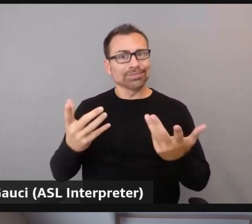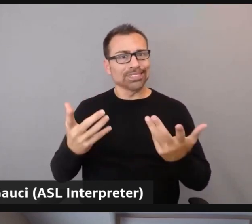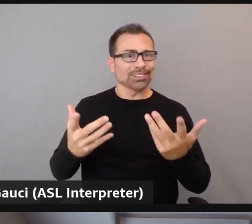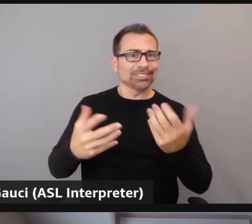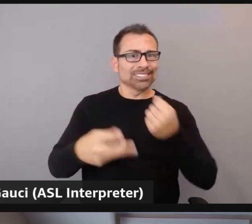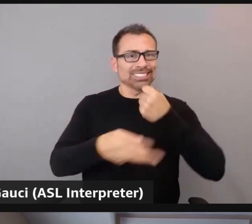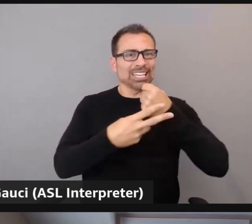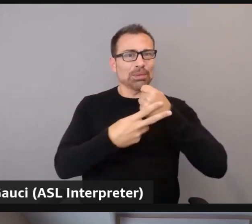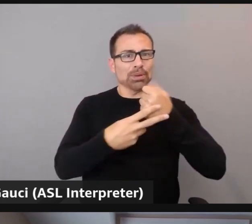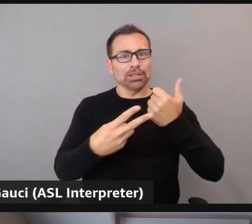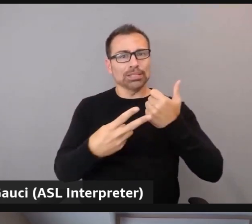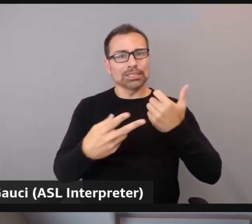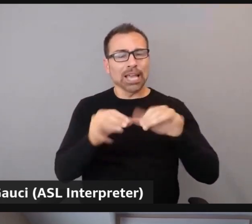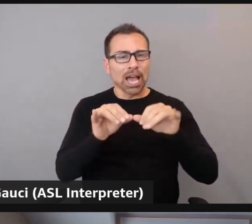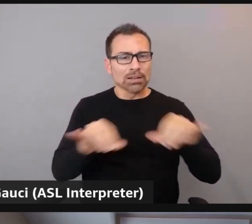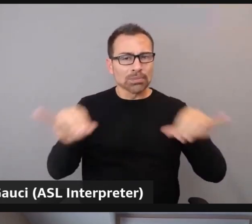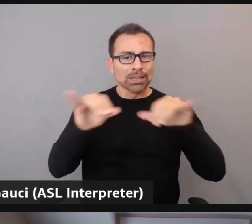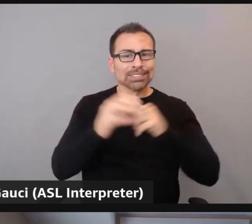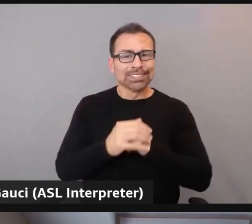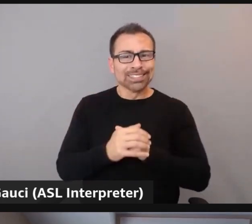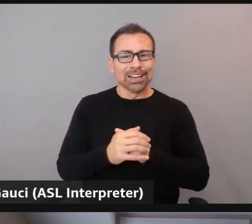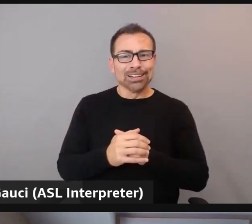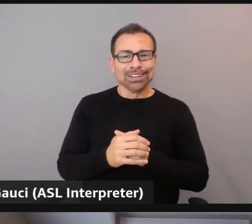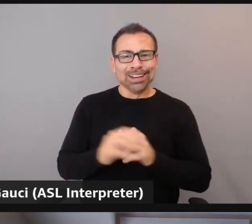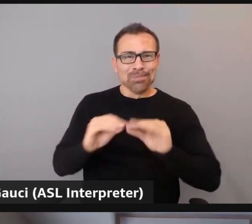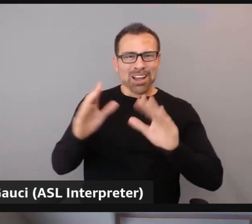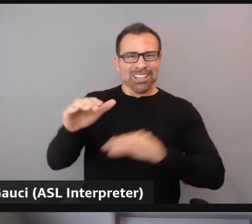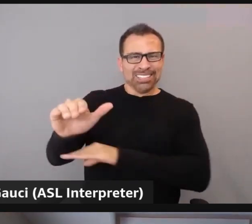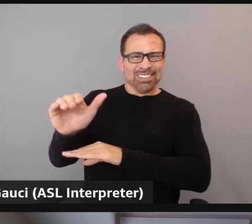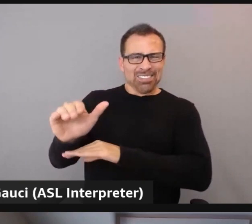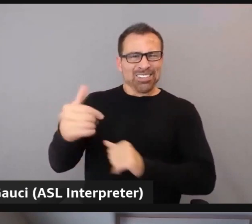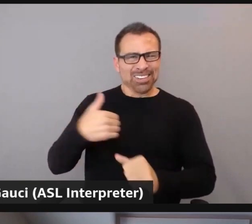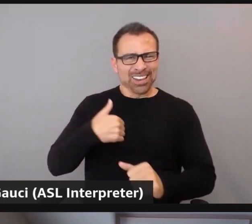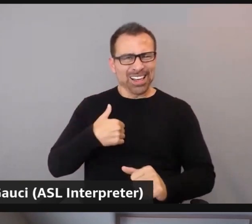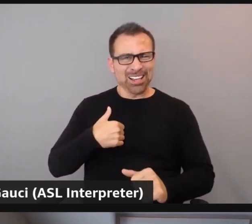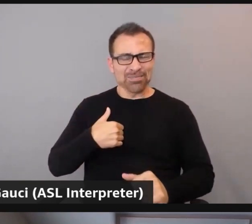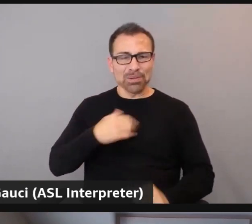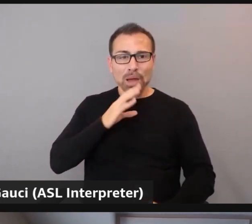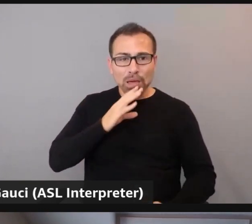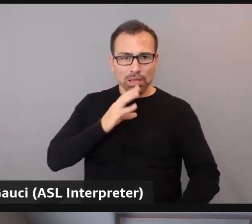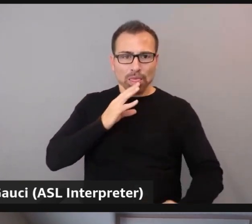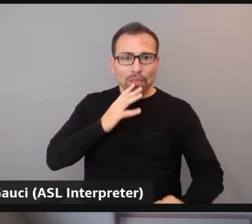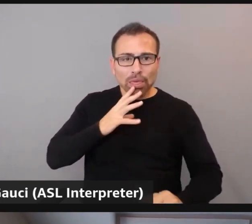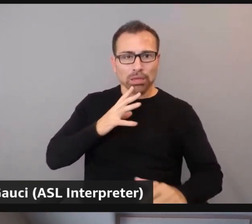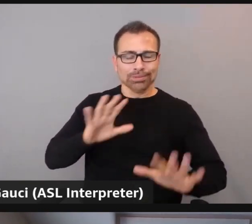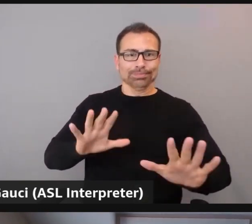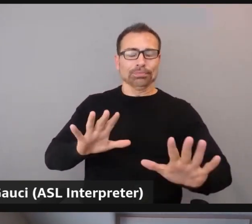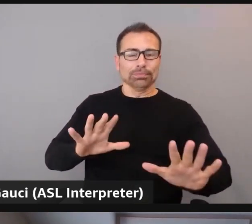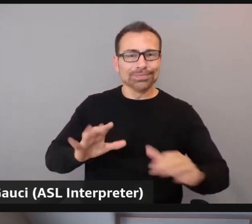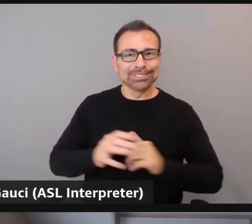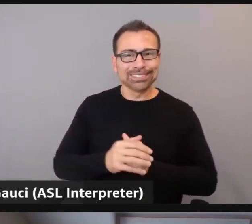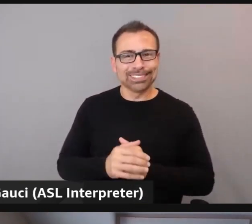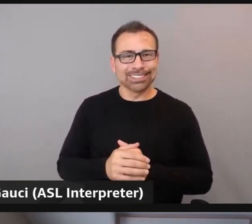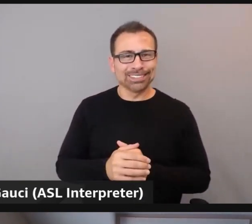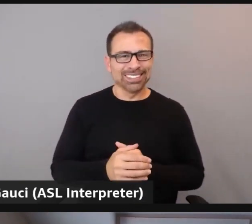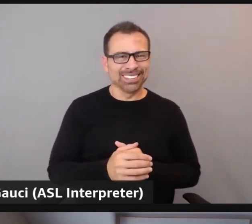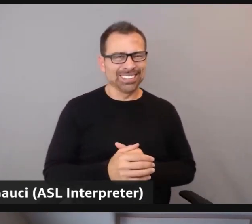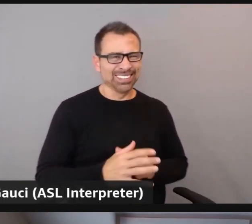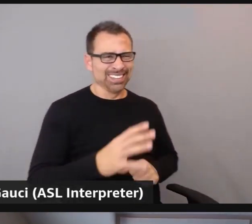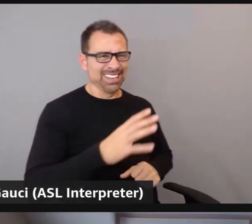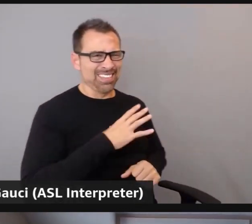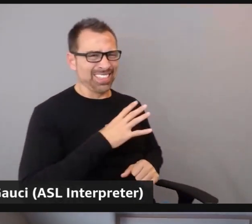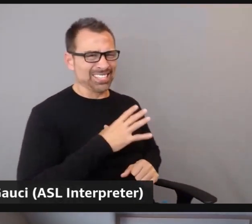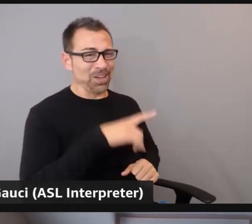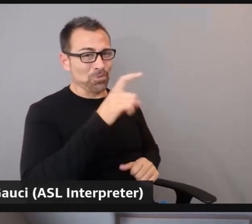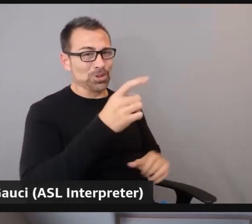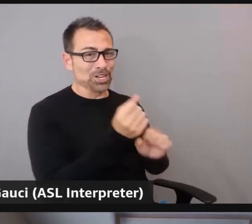Kyle, I'm having some trouble speaking. But, that's fine. Yeah. We should have made a bingo card for the different words we're going to be using throughout